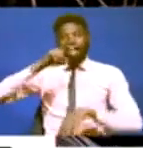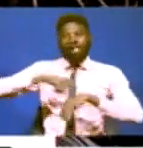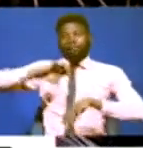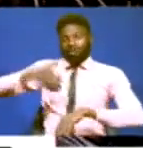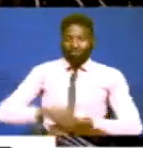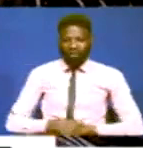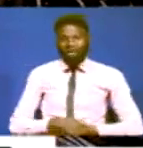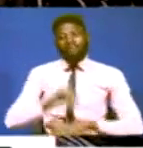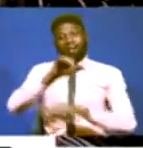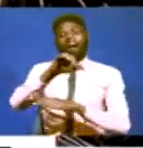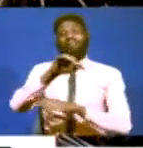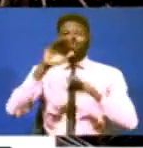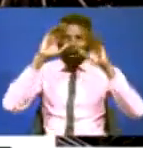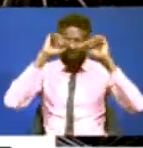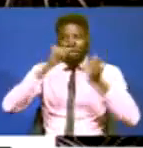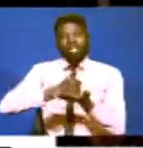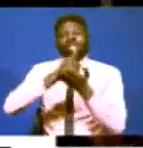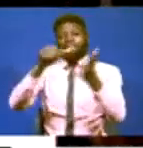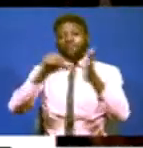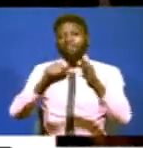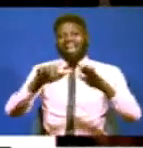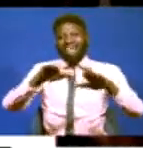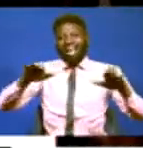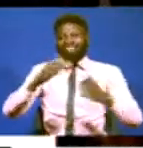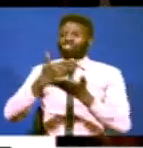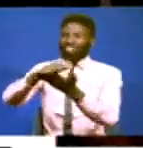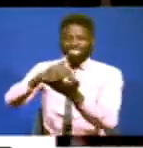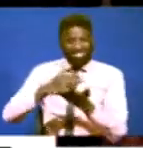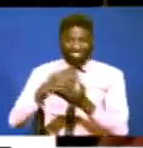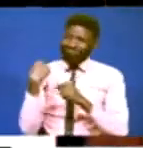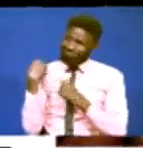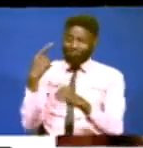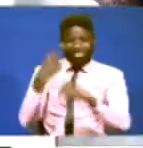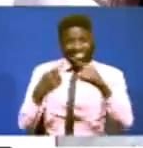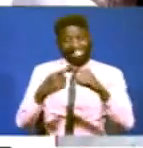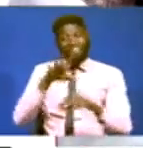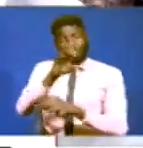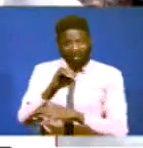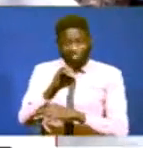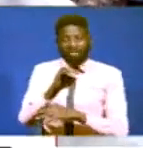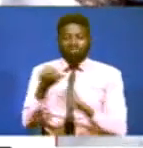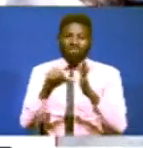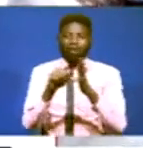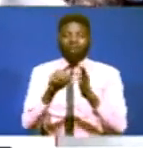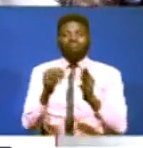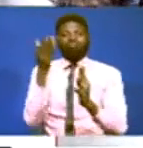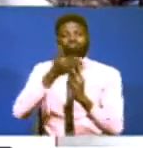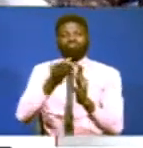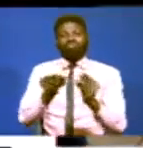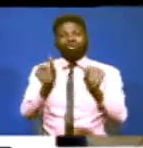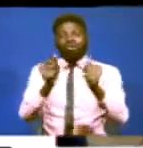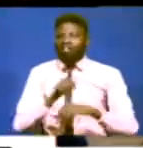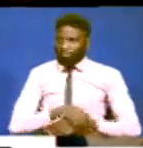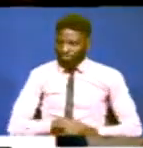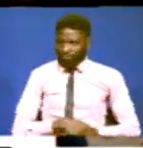the land adjudication row that has dragged in the area for almost 50 years. Speaking at Karaba Market, the residents